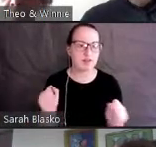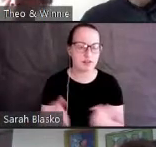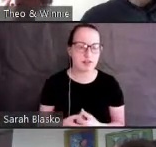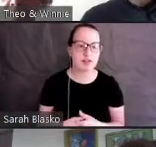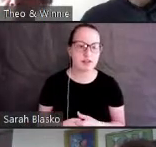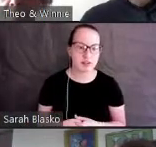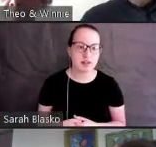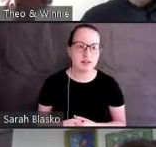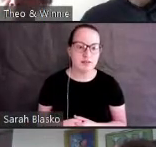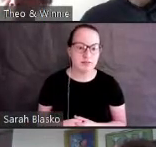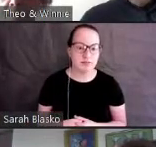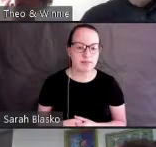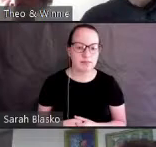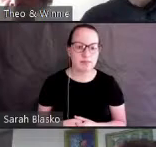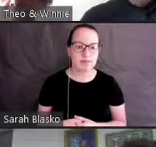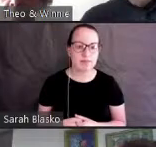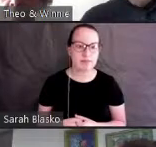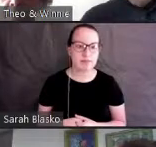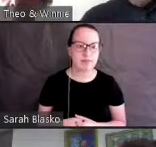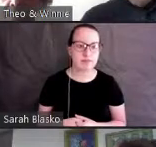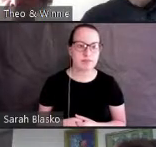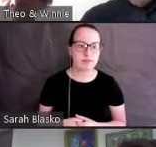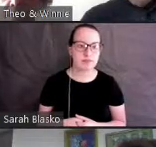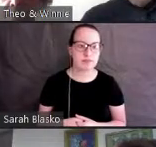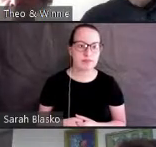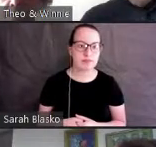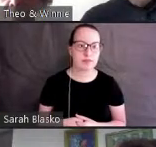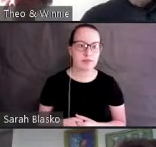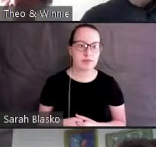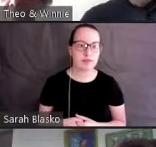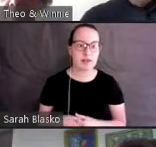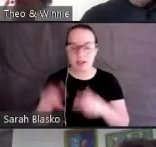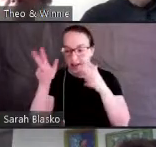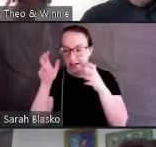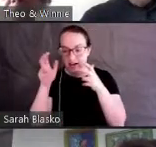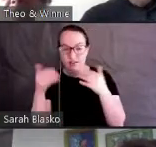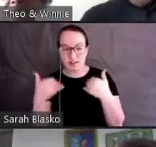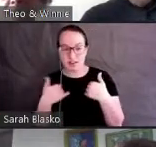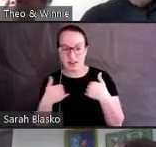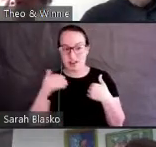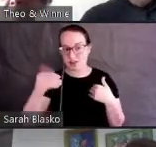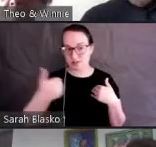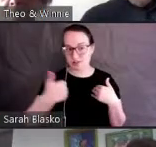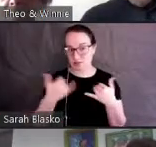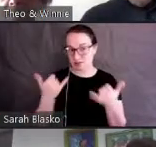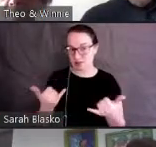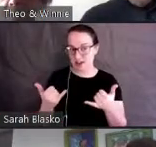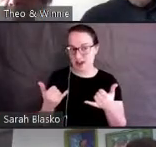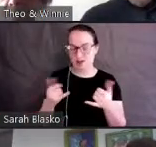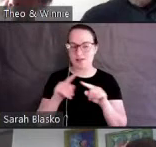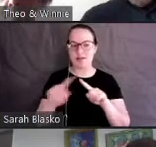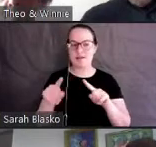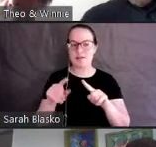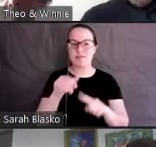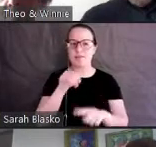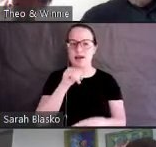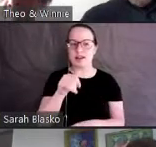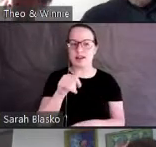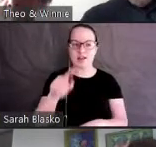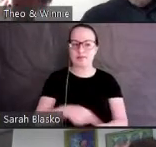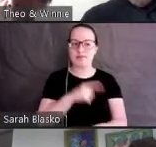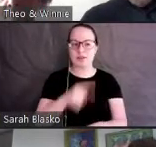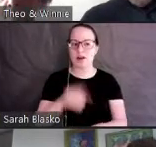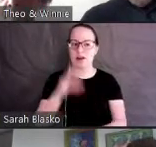They may have them for now, but they won't have them for long. Because you and I, we're on mission.